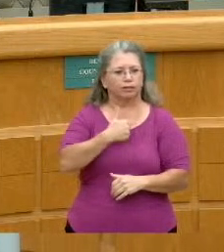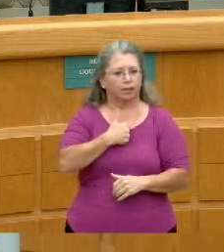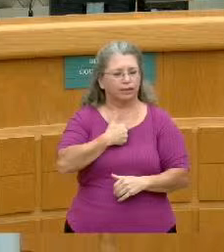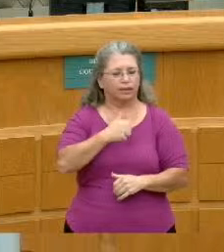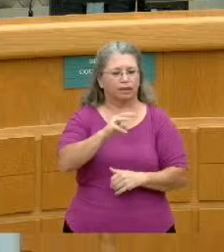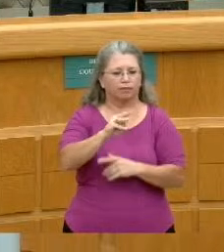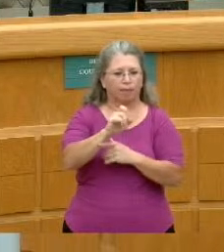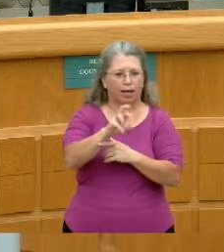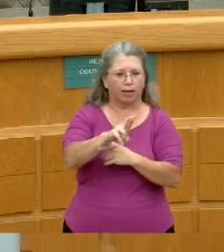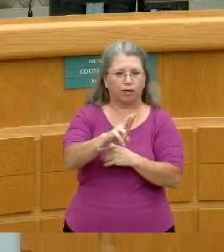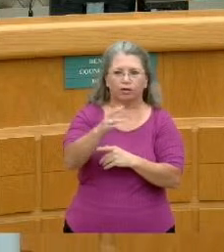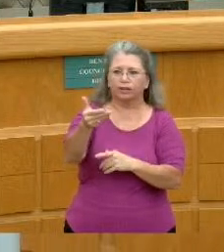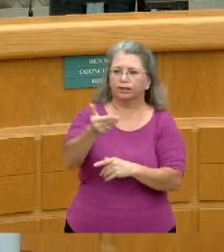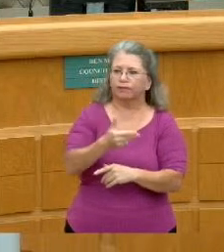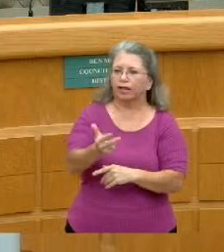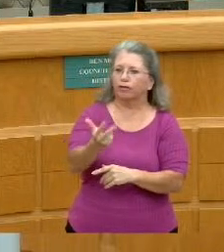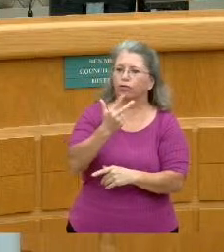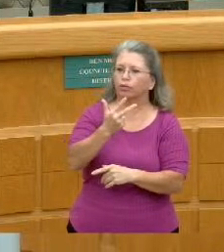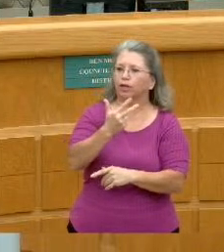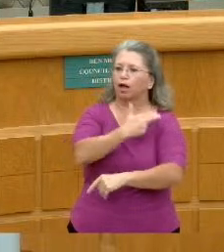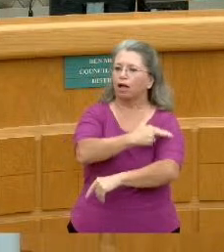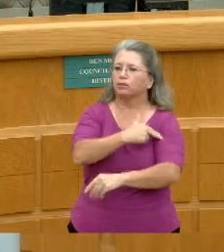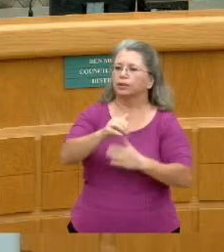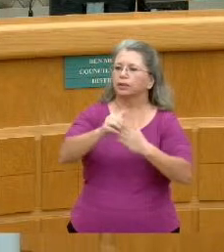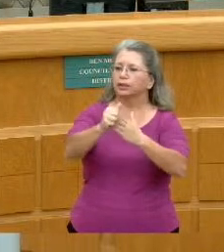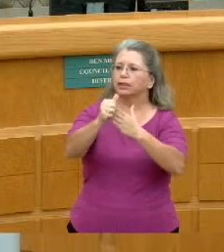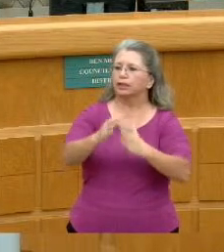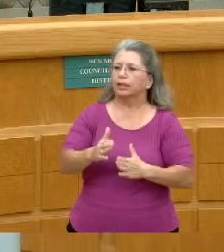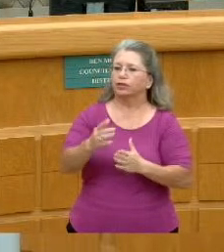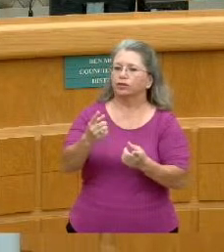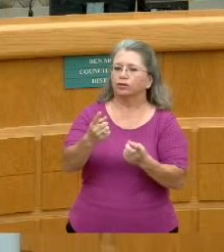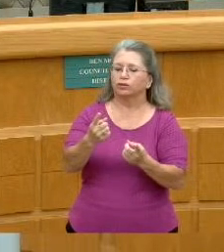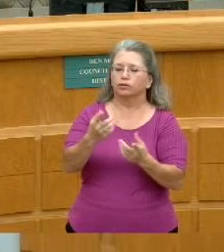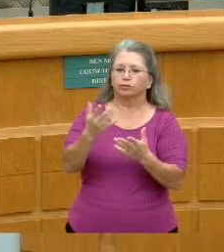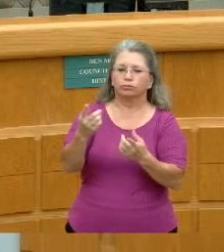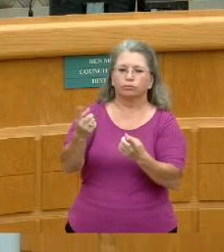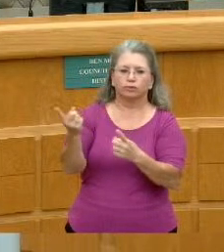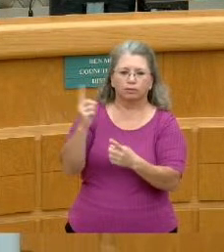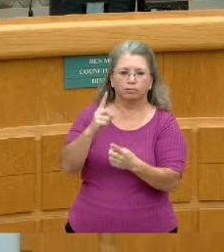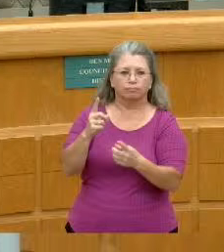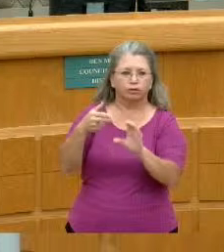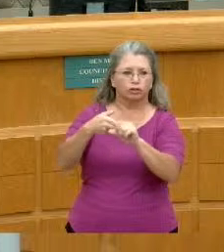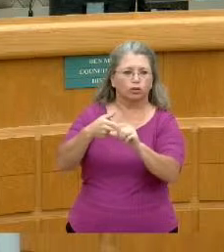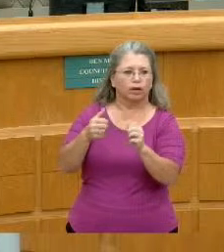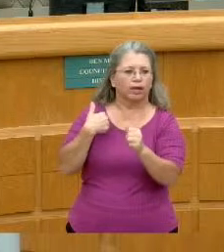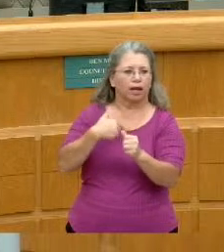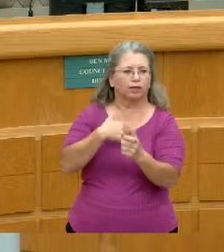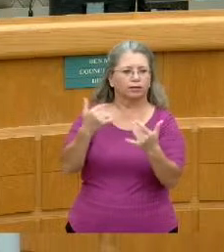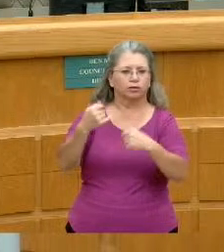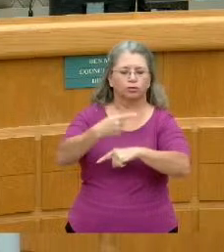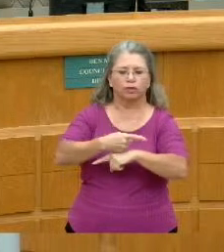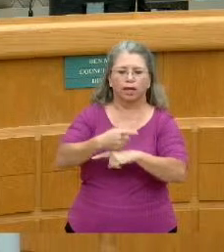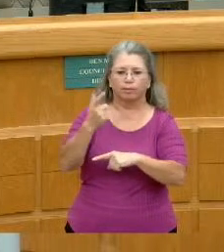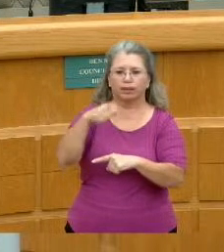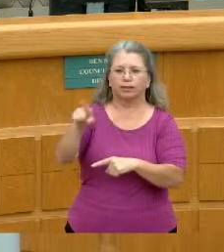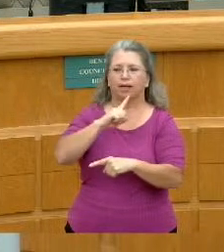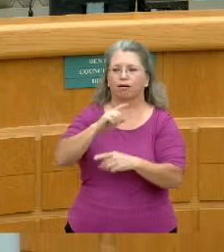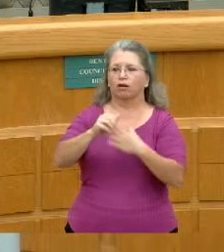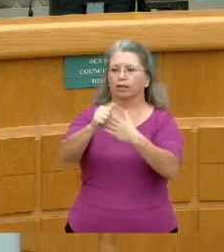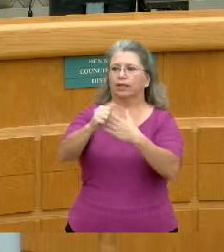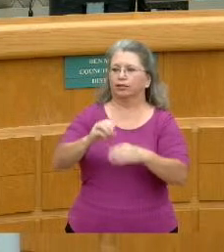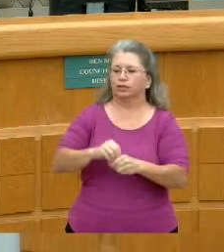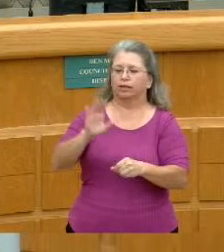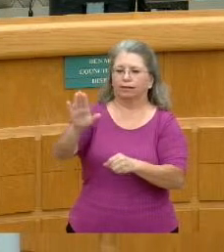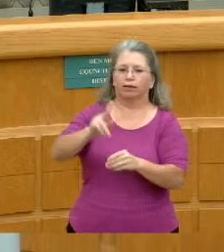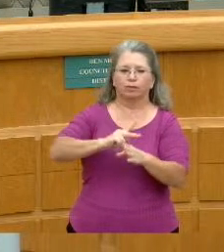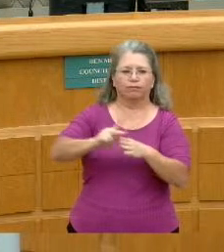hospital leaders to join us today to extend their thanks so they can thank you a lot better than I can. Since they're leaders in the profession, we wanted them to